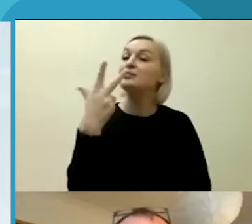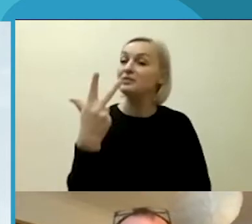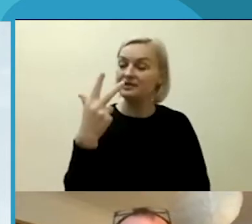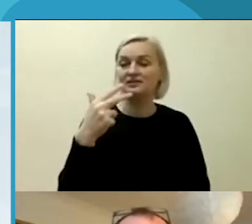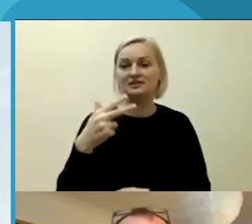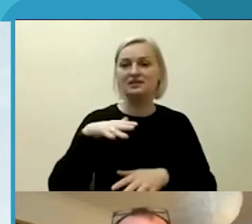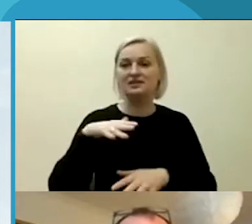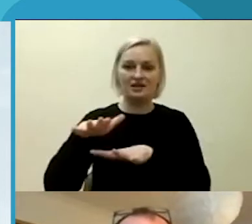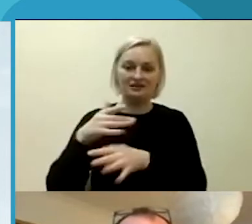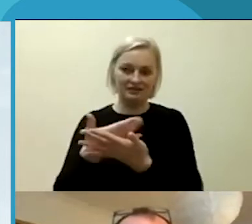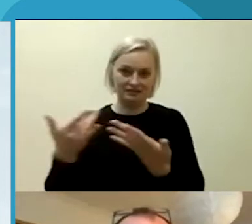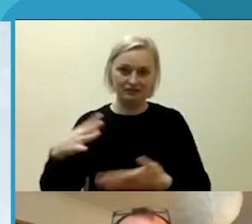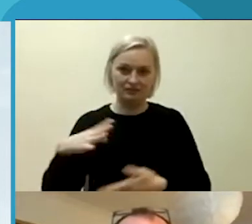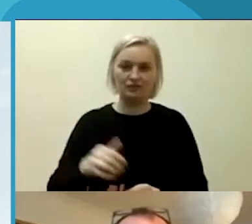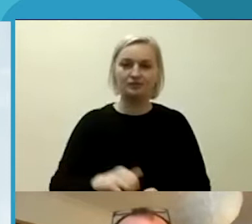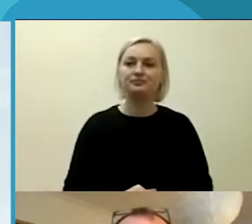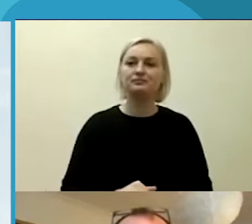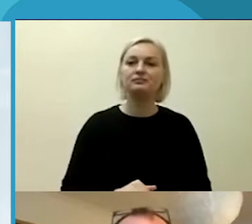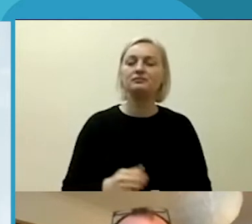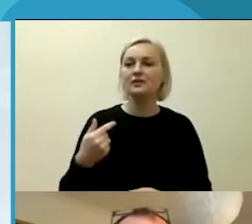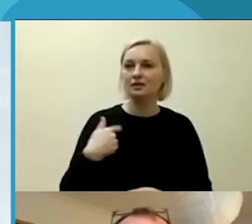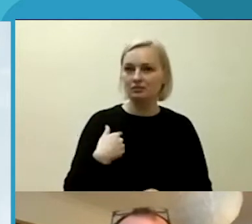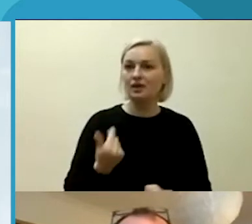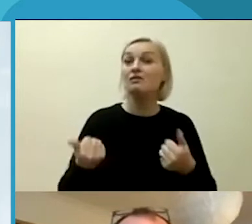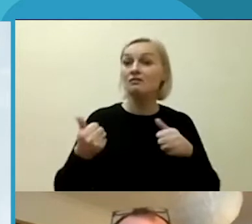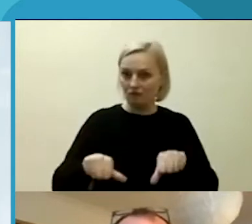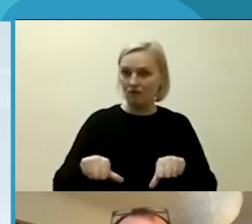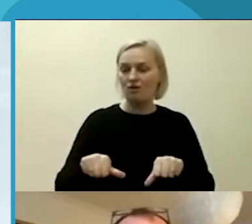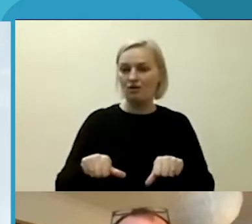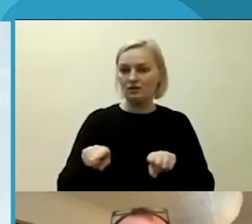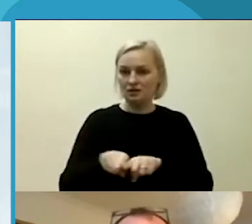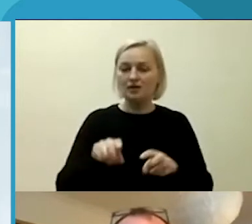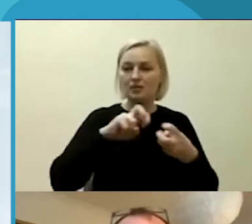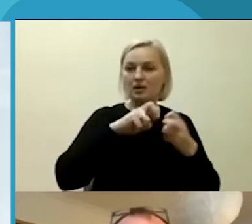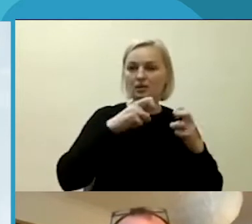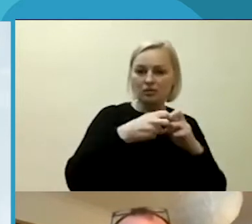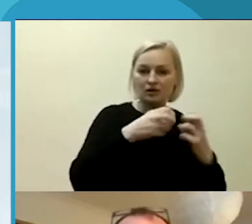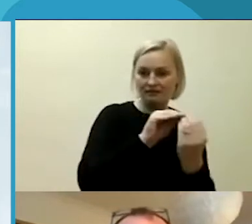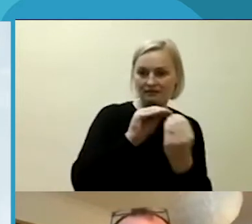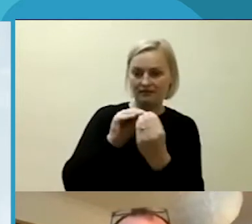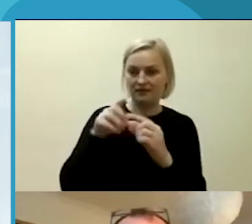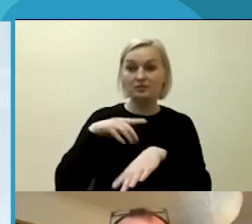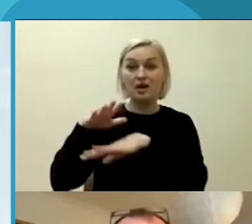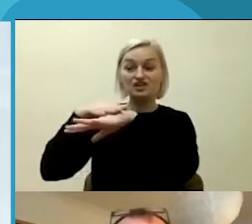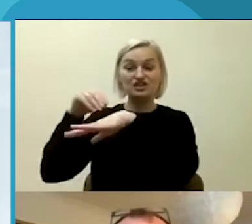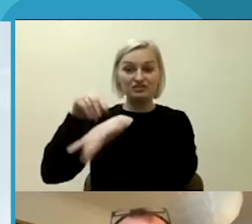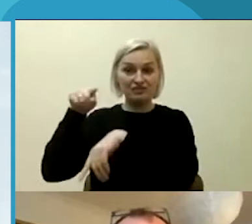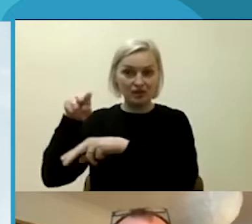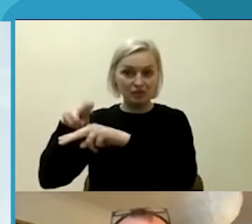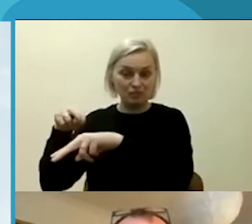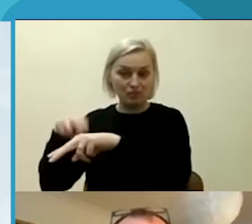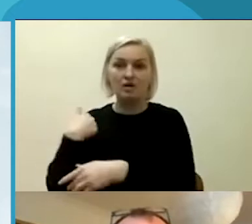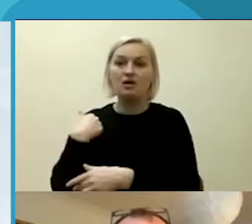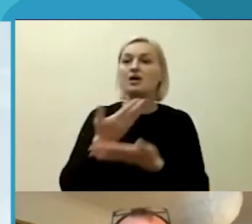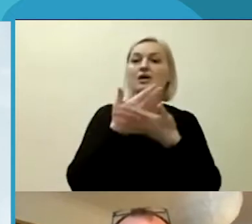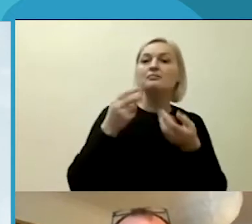police, in that there was no national understanding of hate crime. There was no working definition within